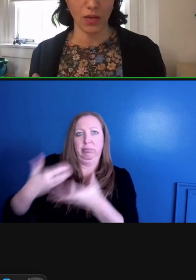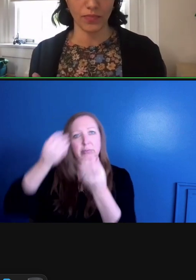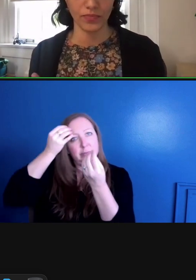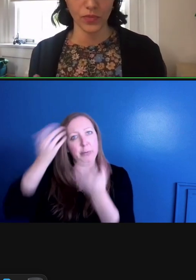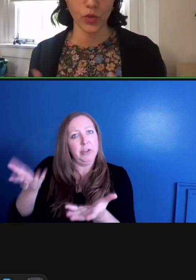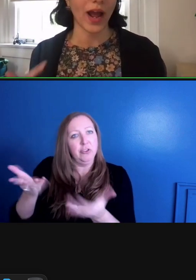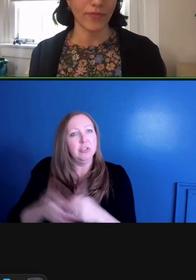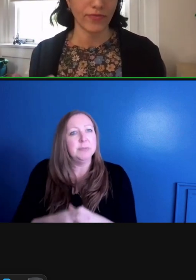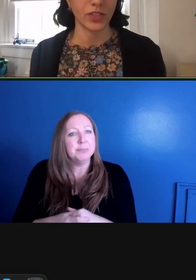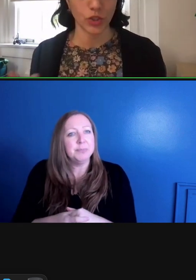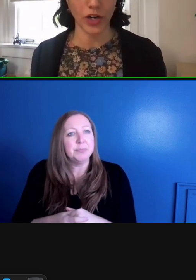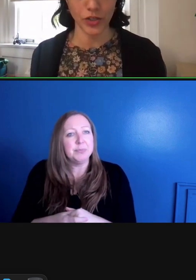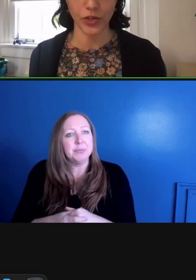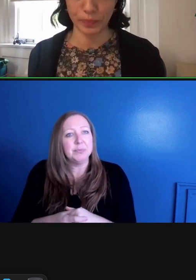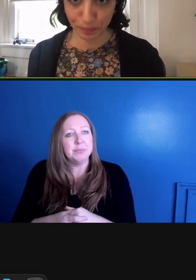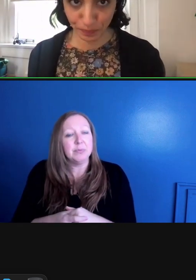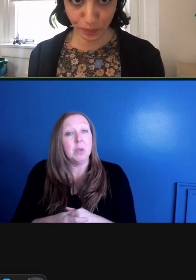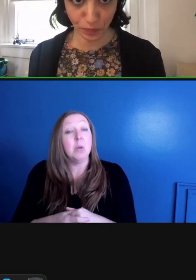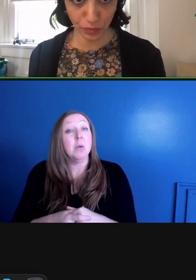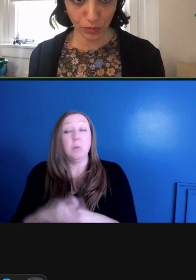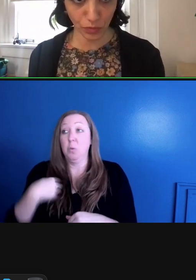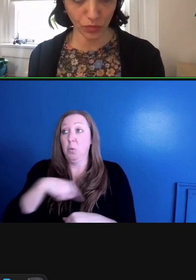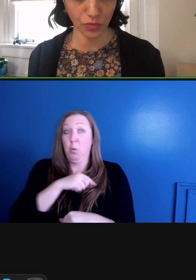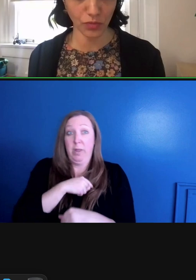using graph structure.